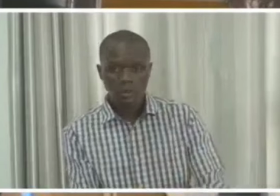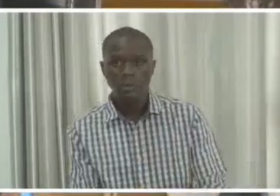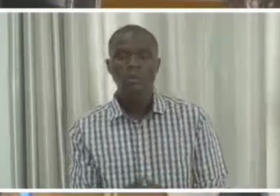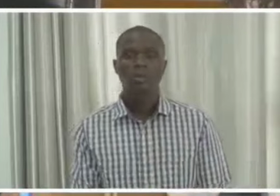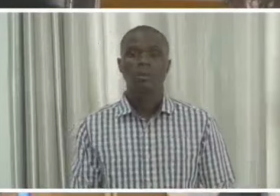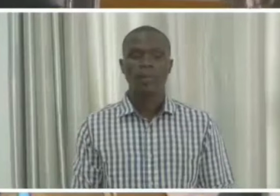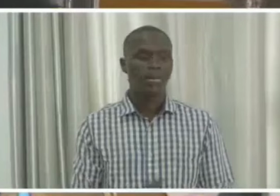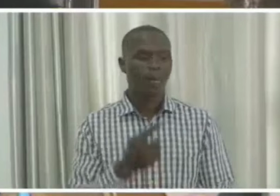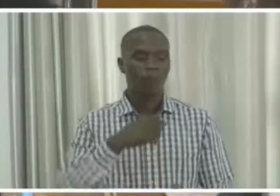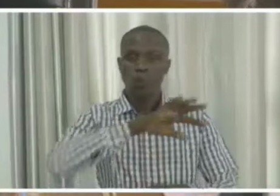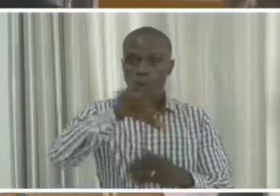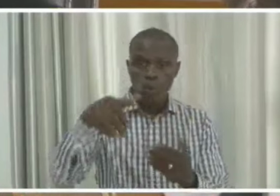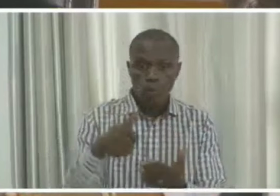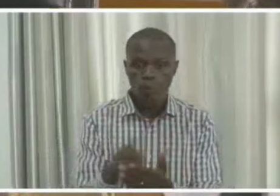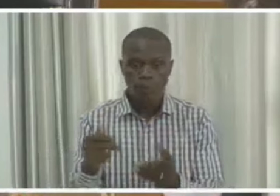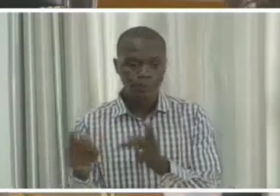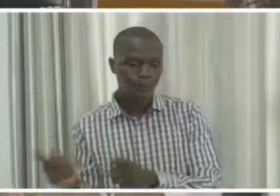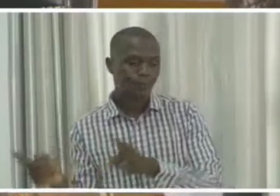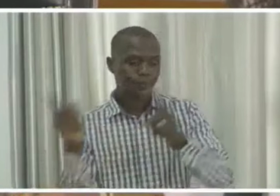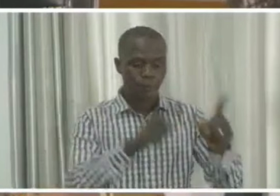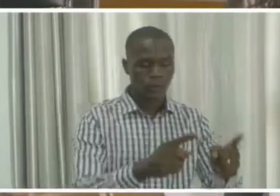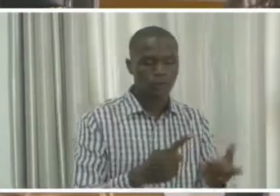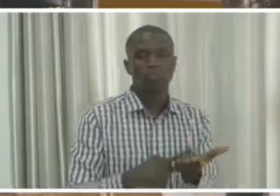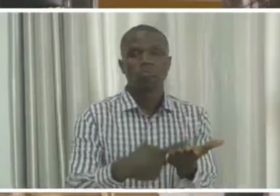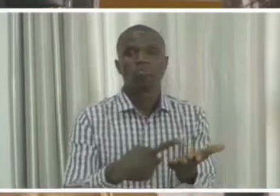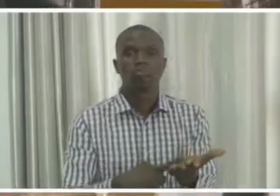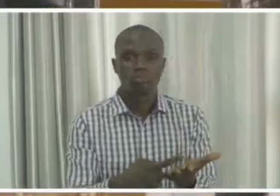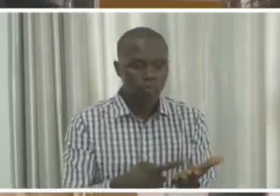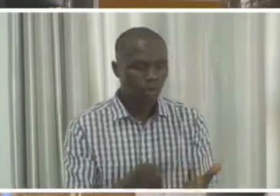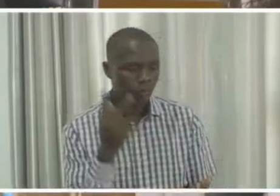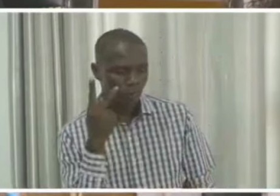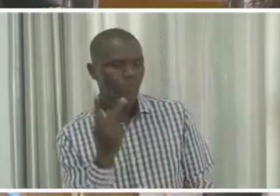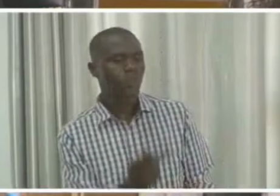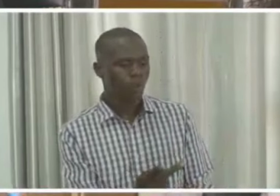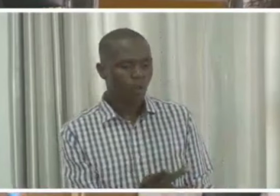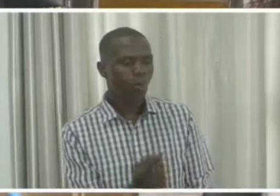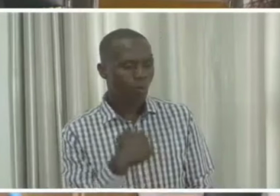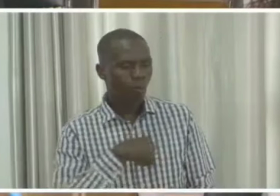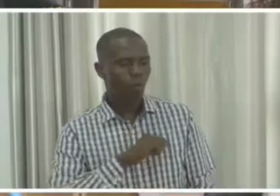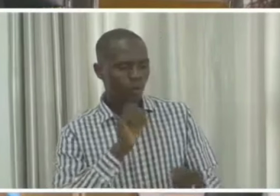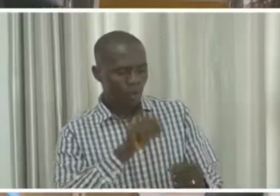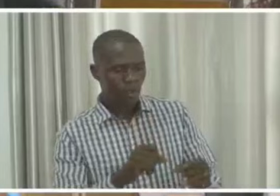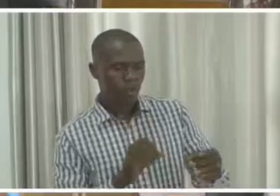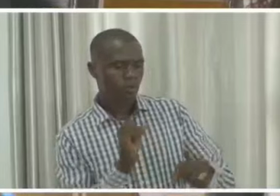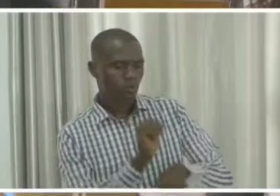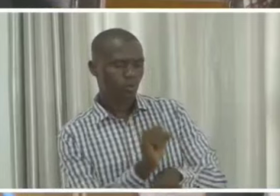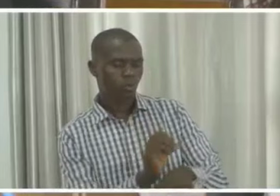discuss and see how one can form partnerships.